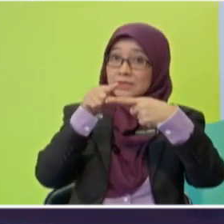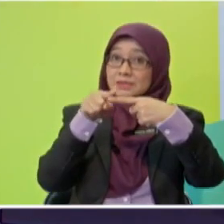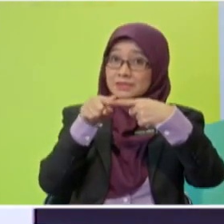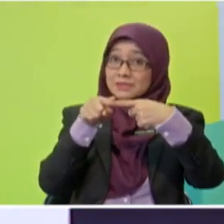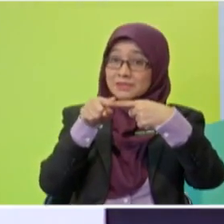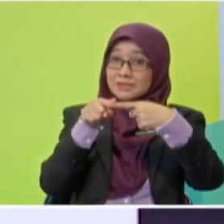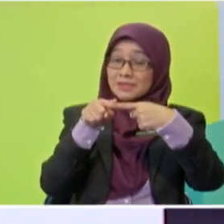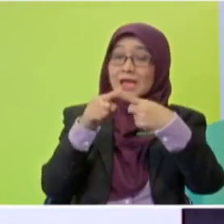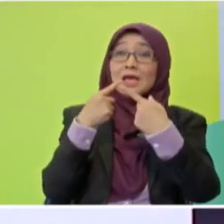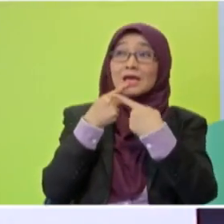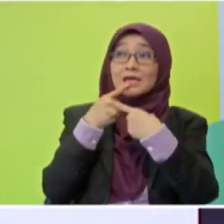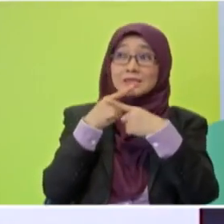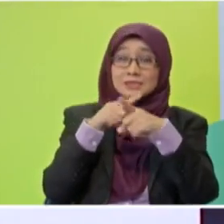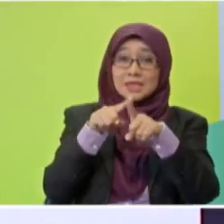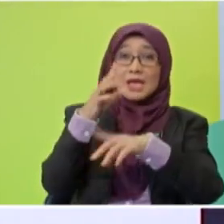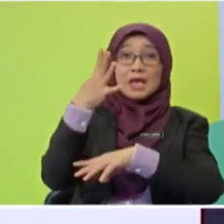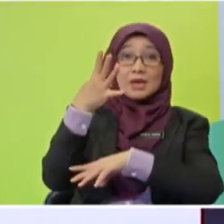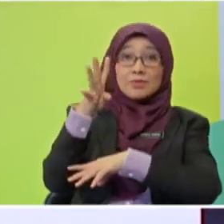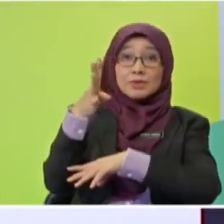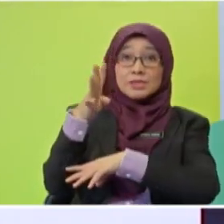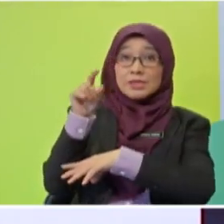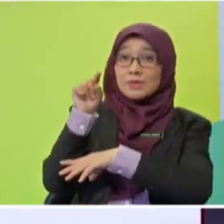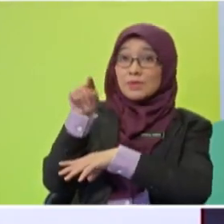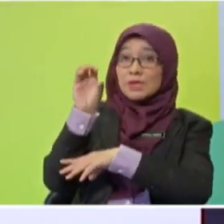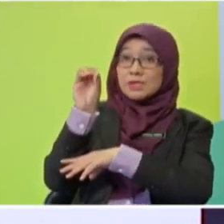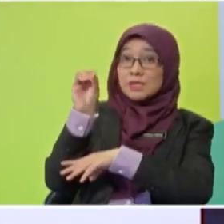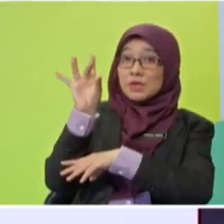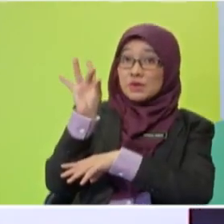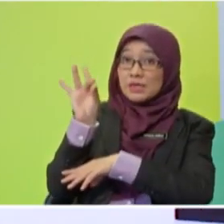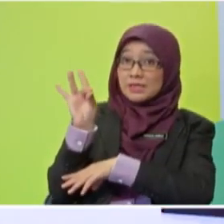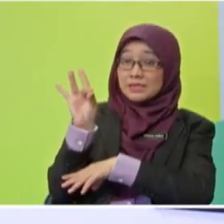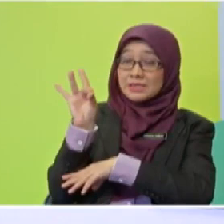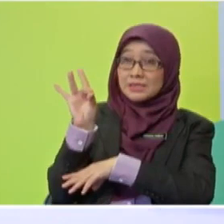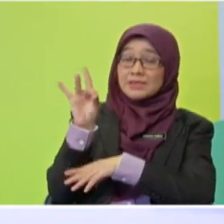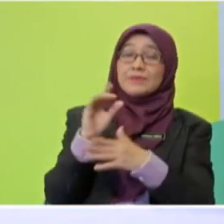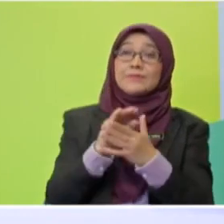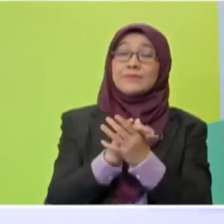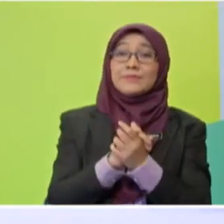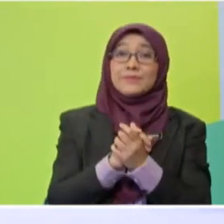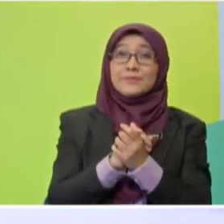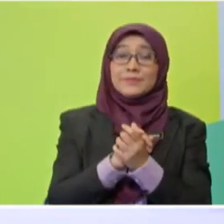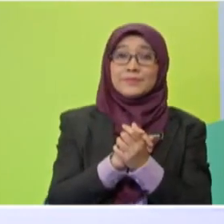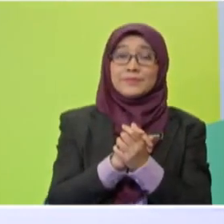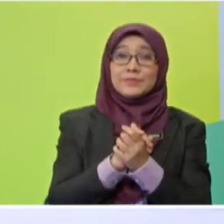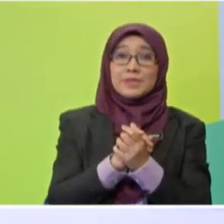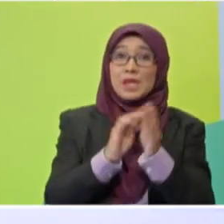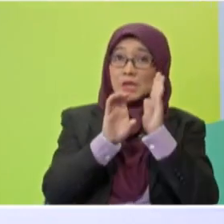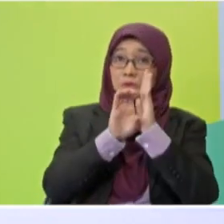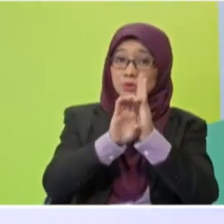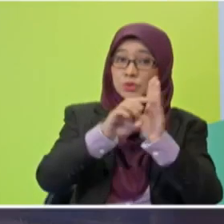So, the answer is 14.08. 14.08. Yeah. Okay. Okay, second